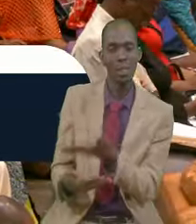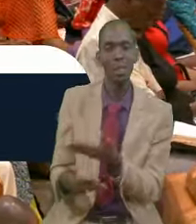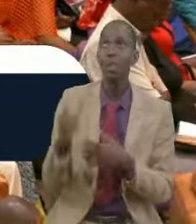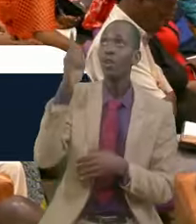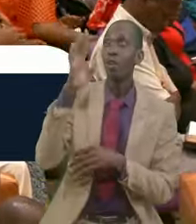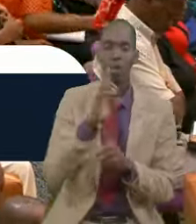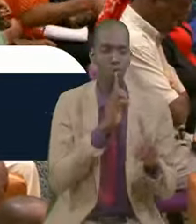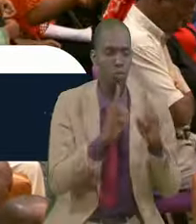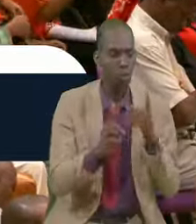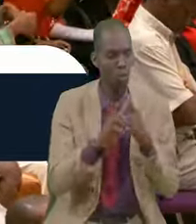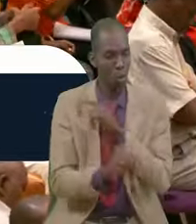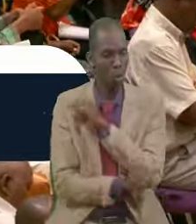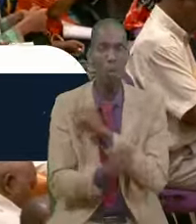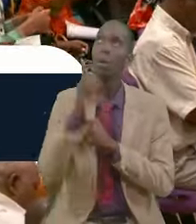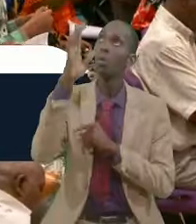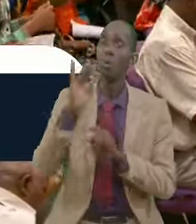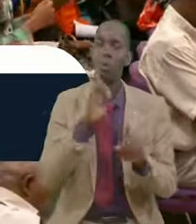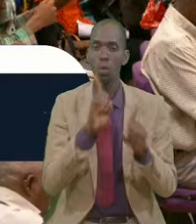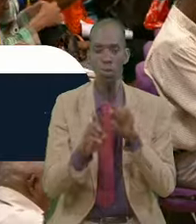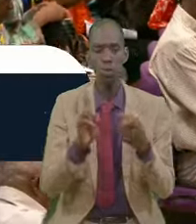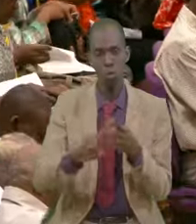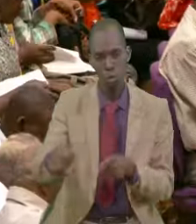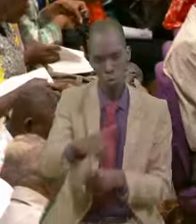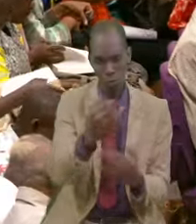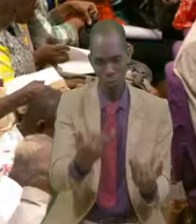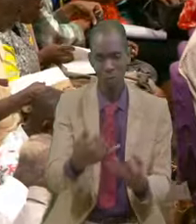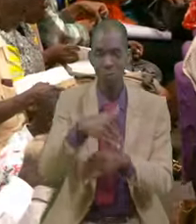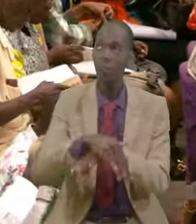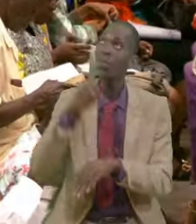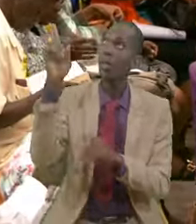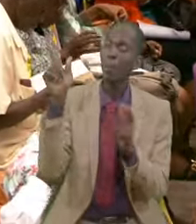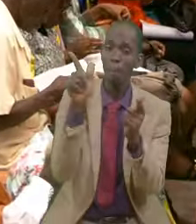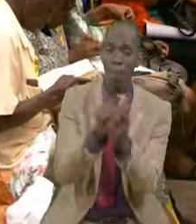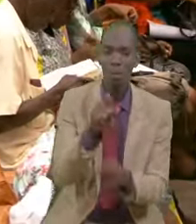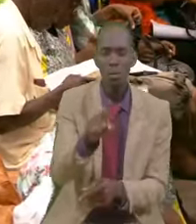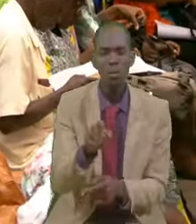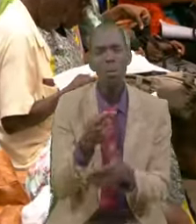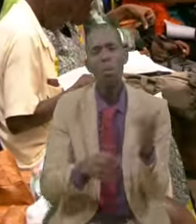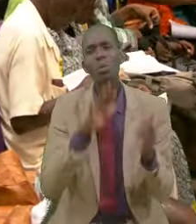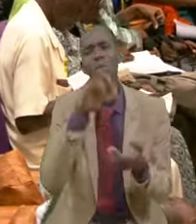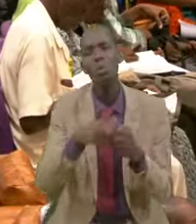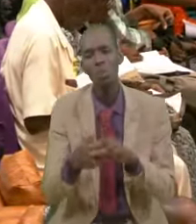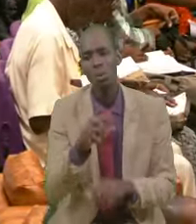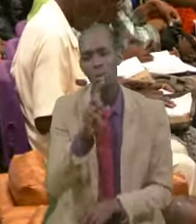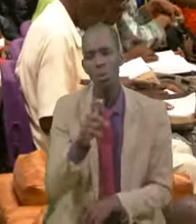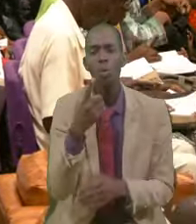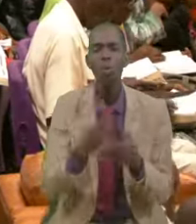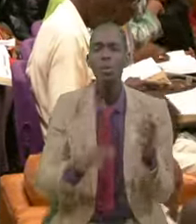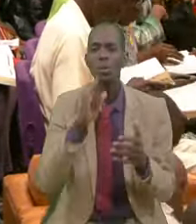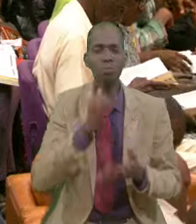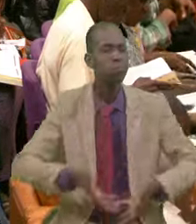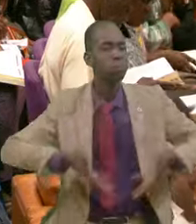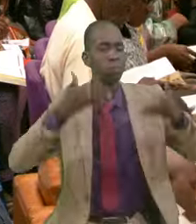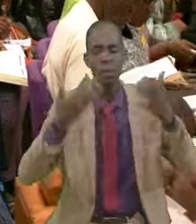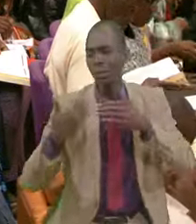to Abraham, and God is talking to you tonight. He comes to you tonight. He said, What's your problem? What's your mountain? What's